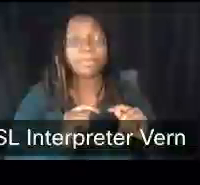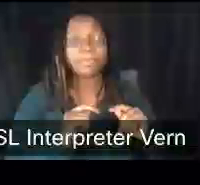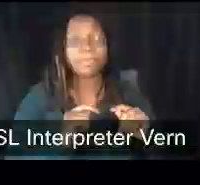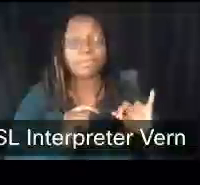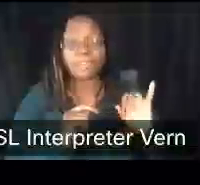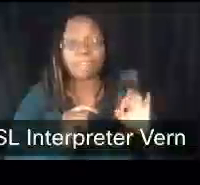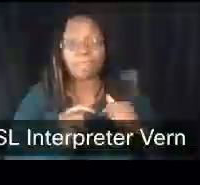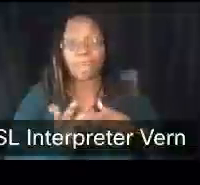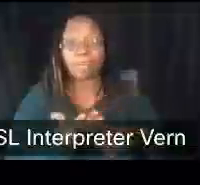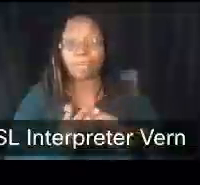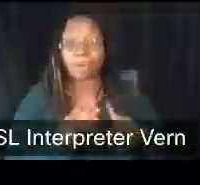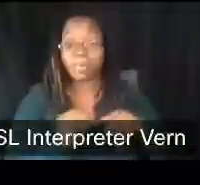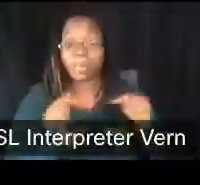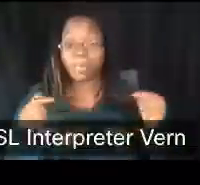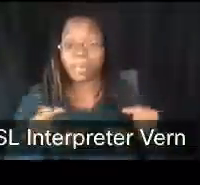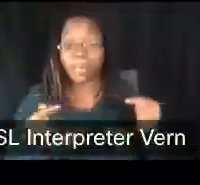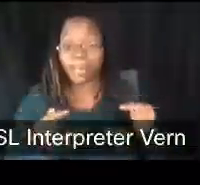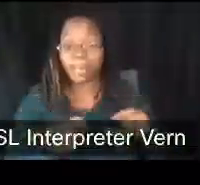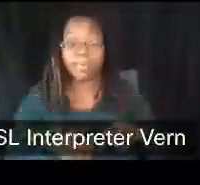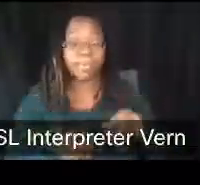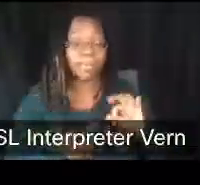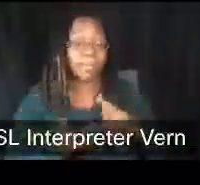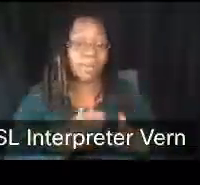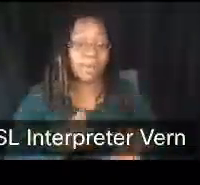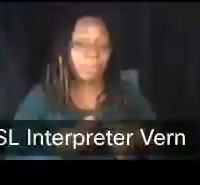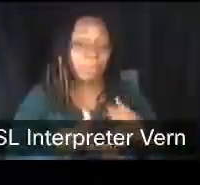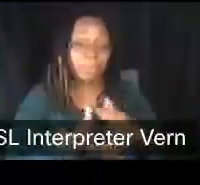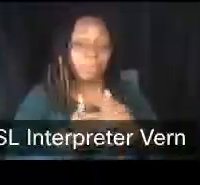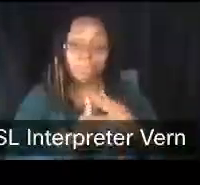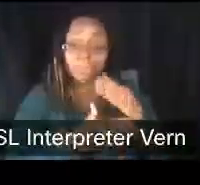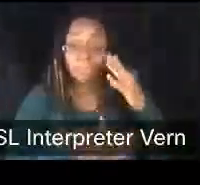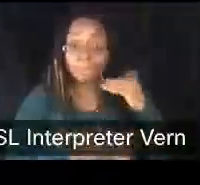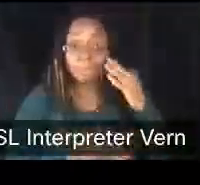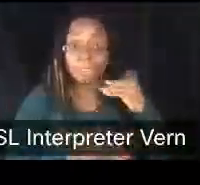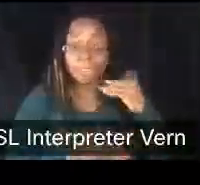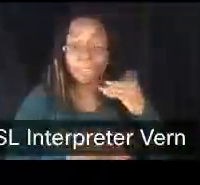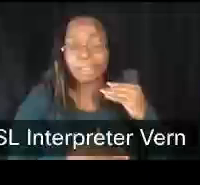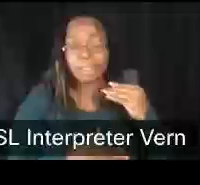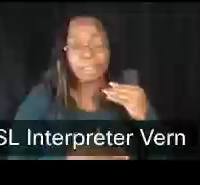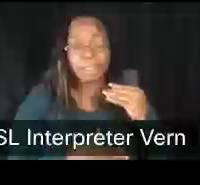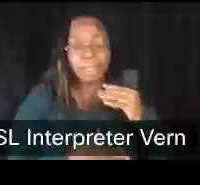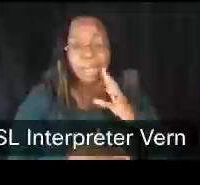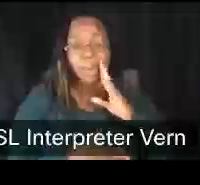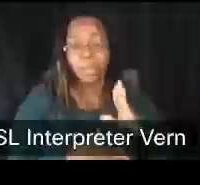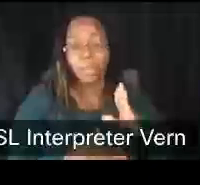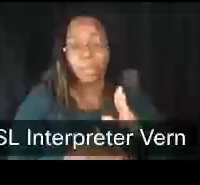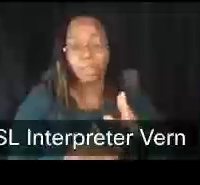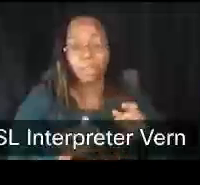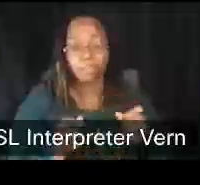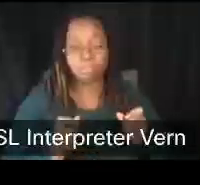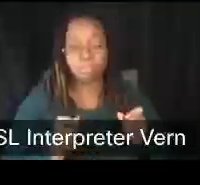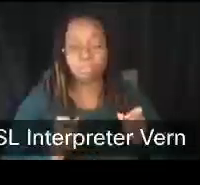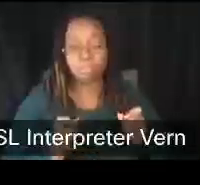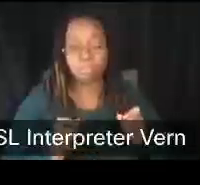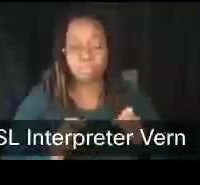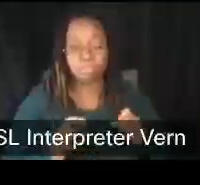talk about our pain and if we talk about those shared experiences, that will activate others' trauma